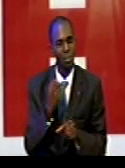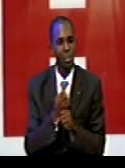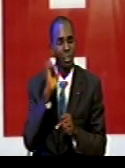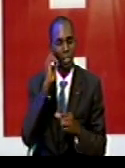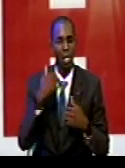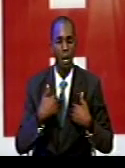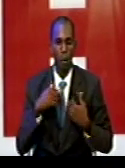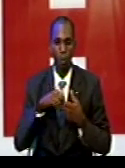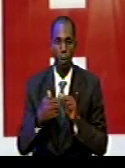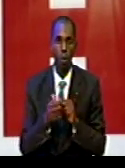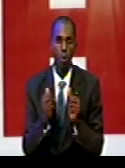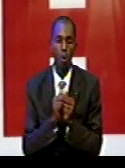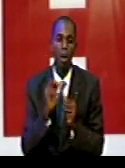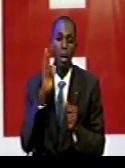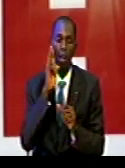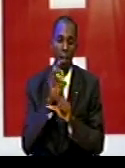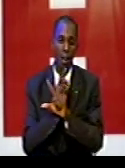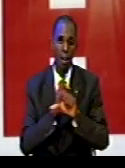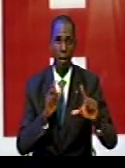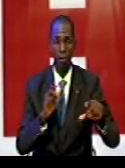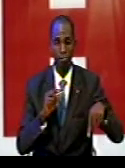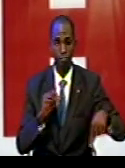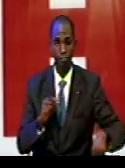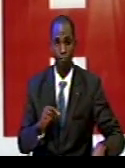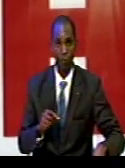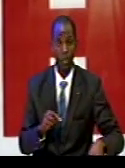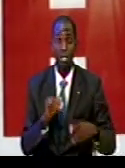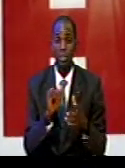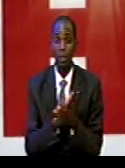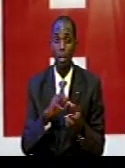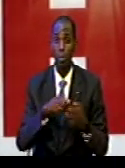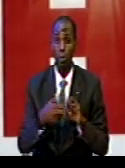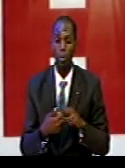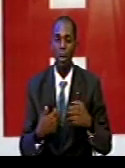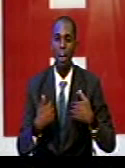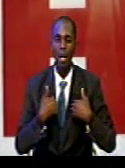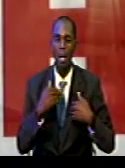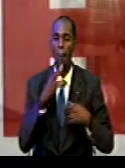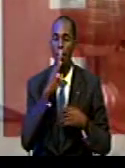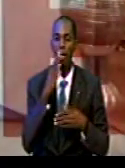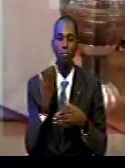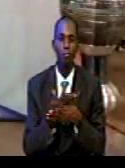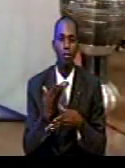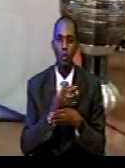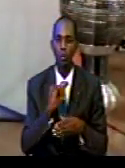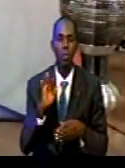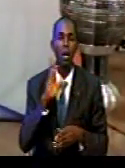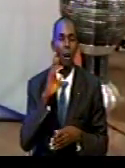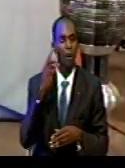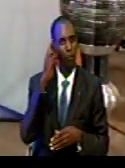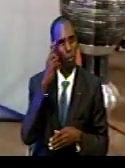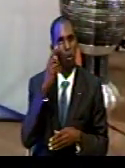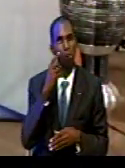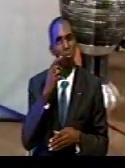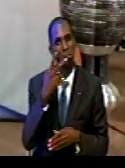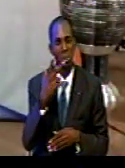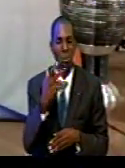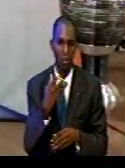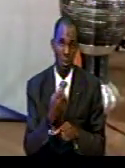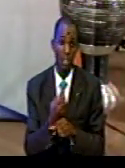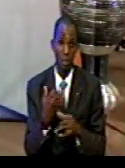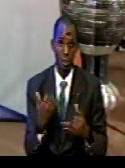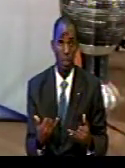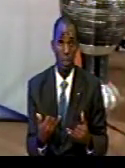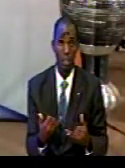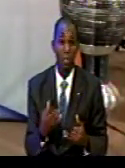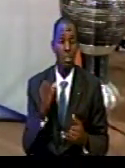3 years now, I've been having this problem. I have dislocation on my left leg. That dislocation that I have has been disturbing